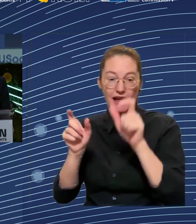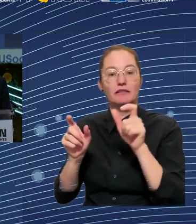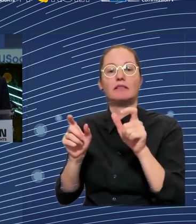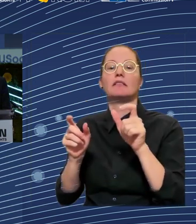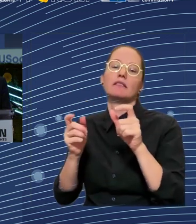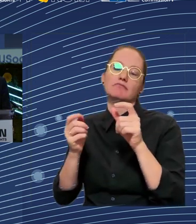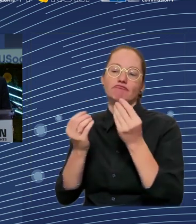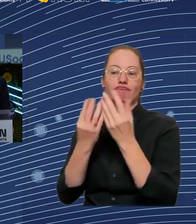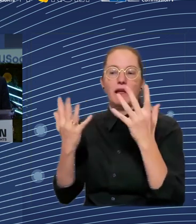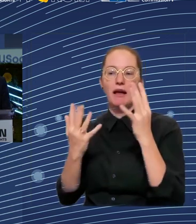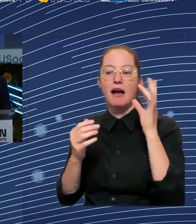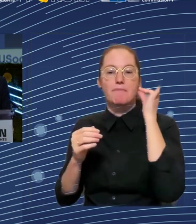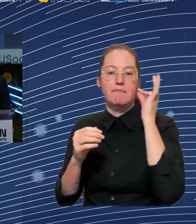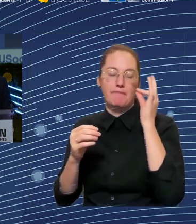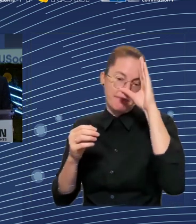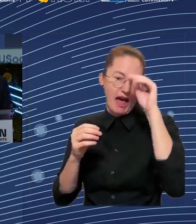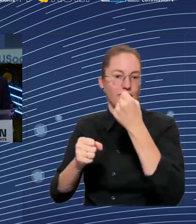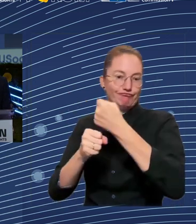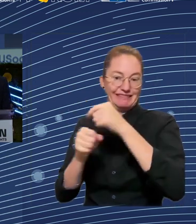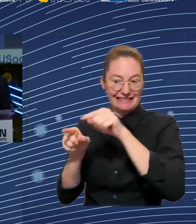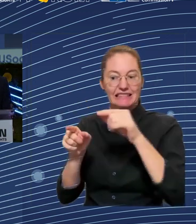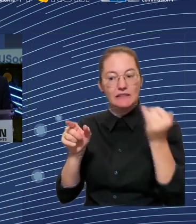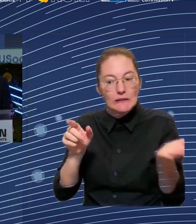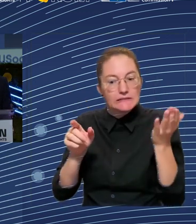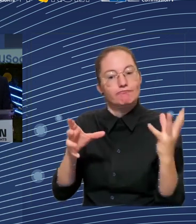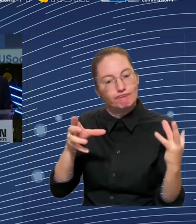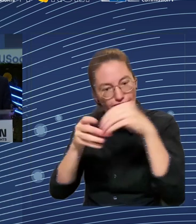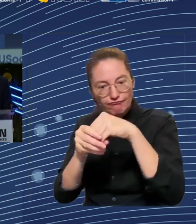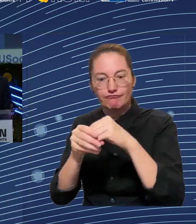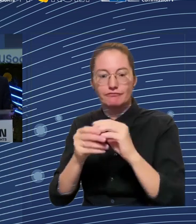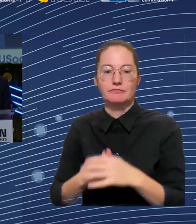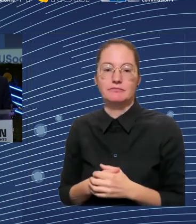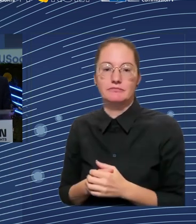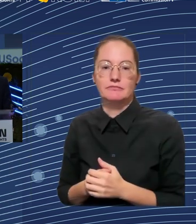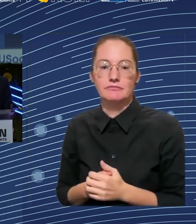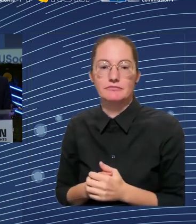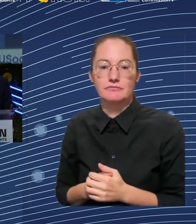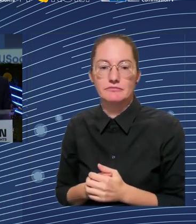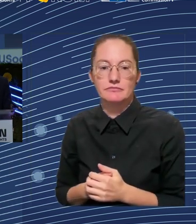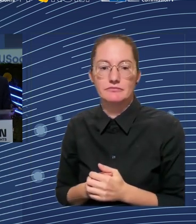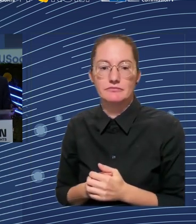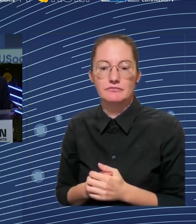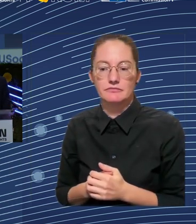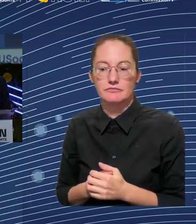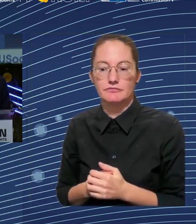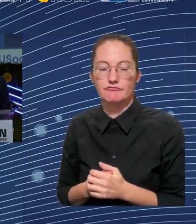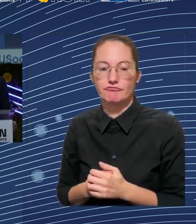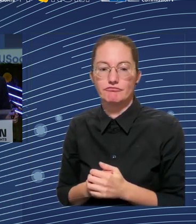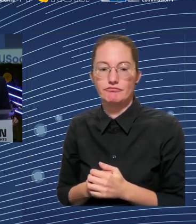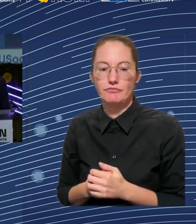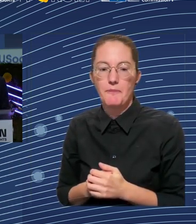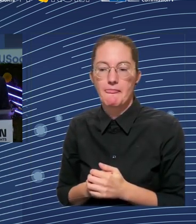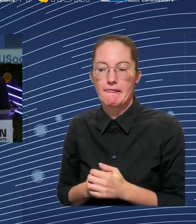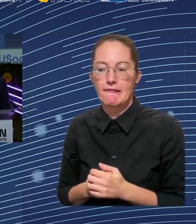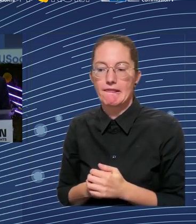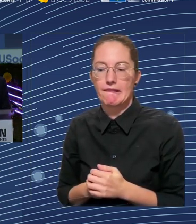it might not do that much to fill these positions. Interestingly, on the other side of the chart, so the chart gives you actually the percentage of women in each of the occupational groups. I